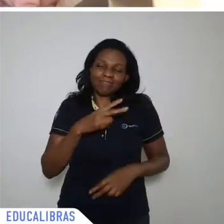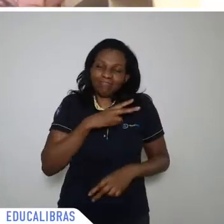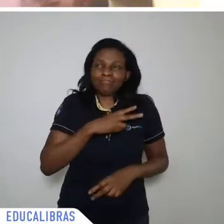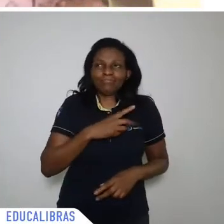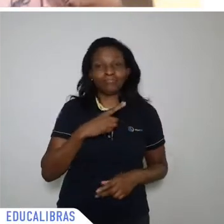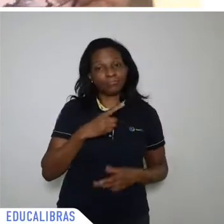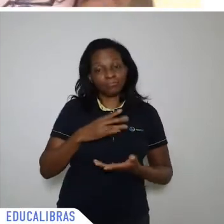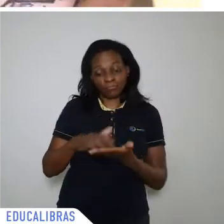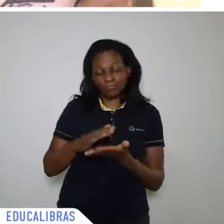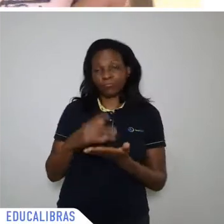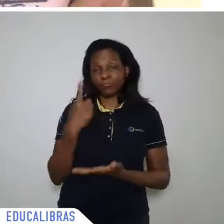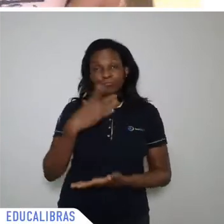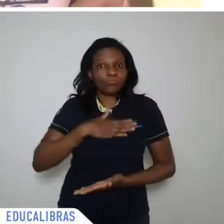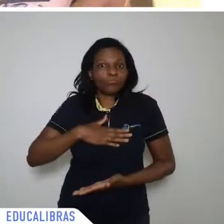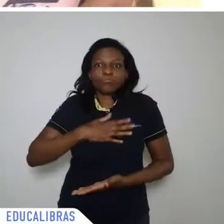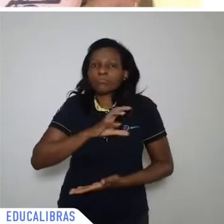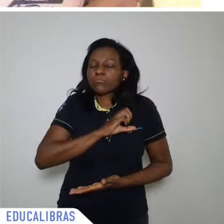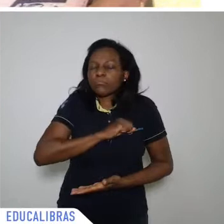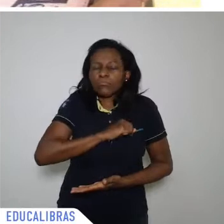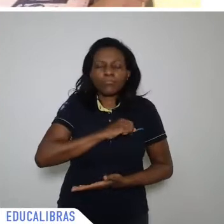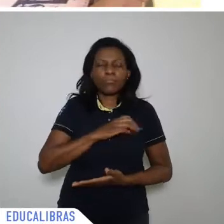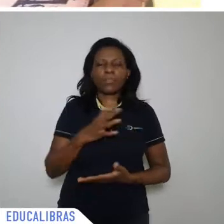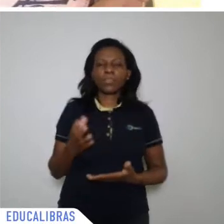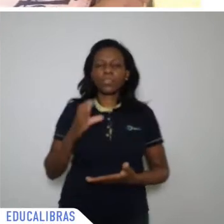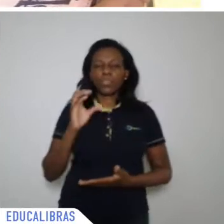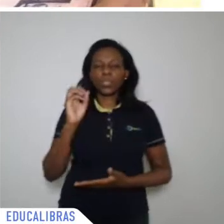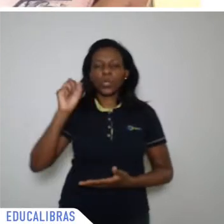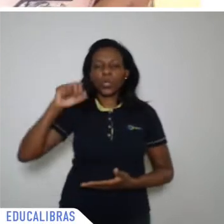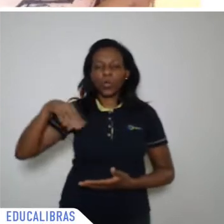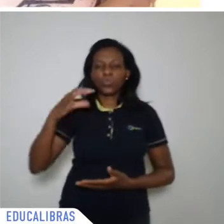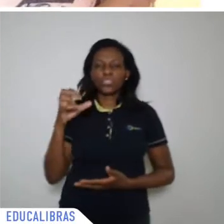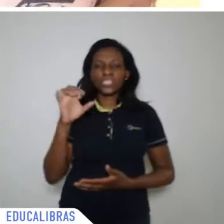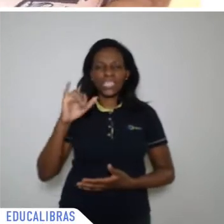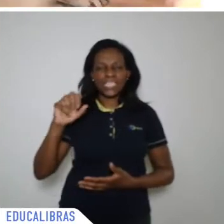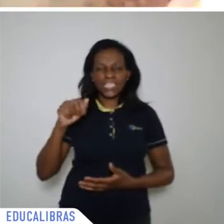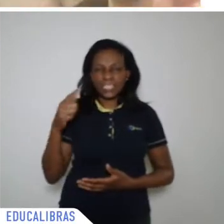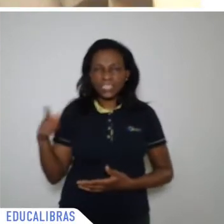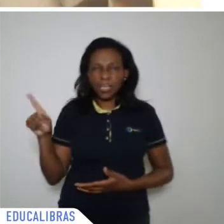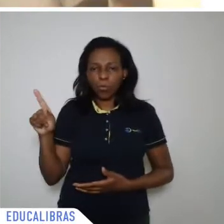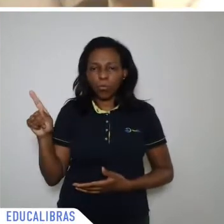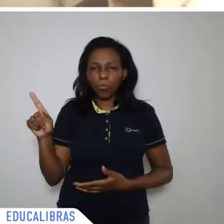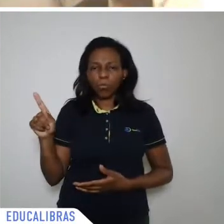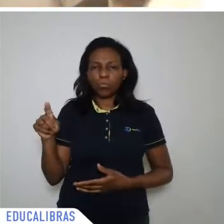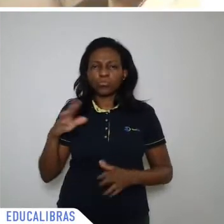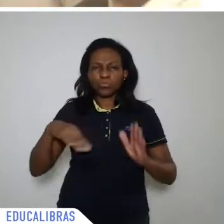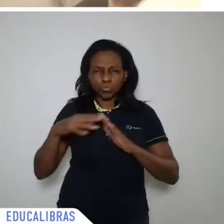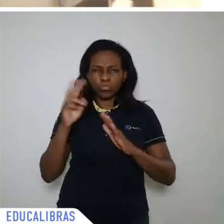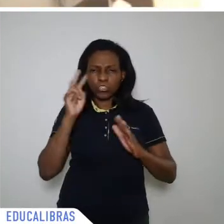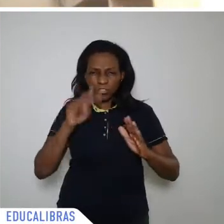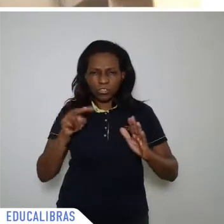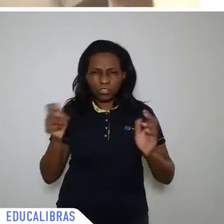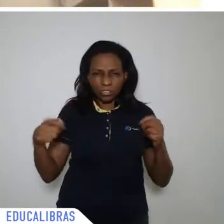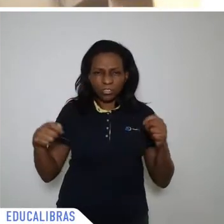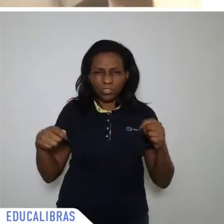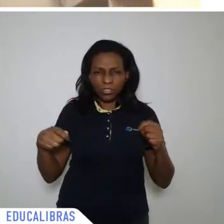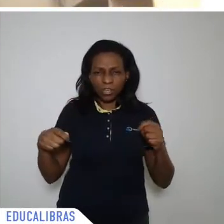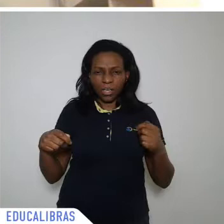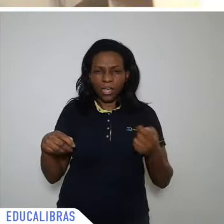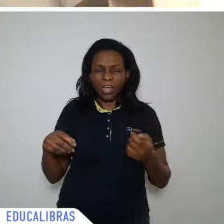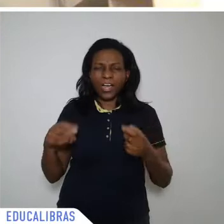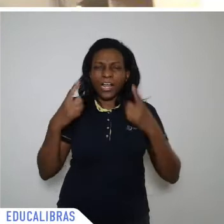book I'd like to indicate. It's the last one, Conceição Evaristo. I don't know